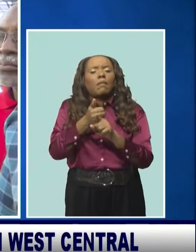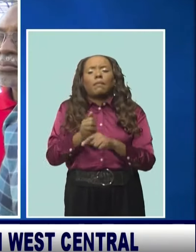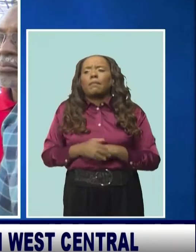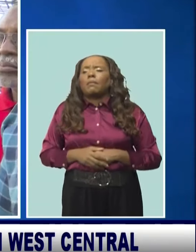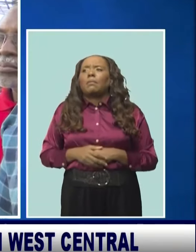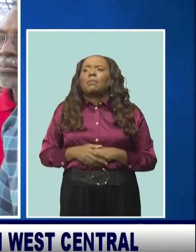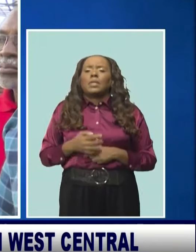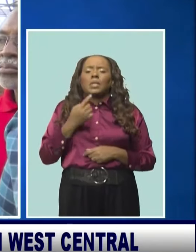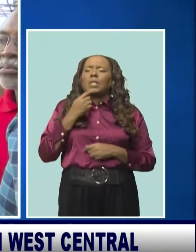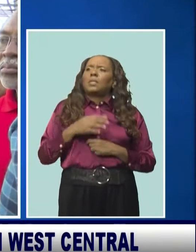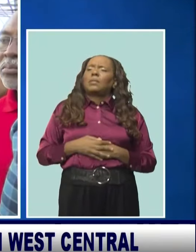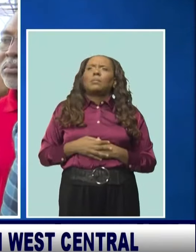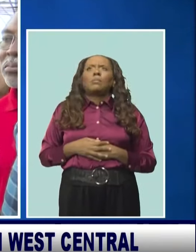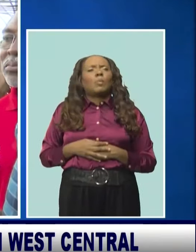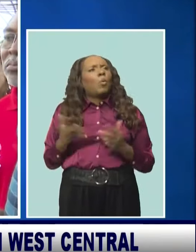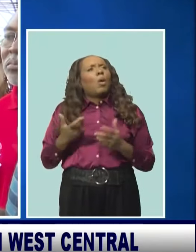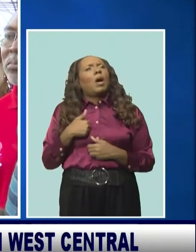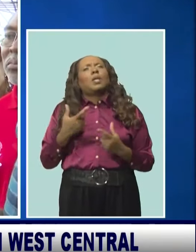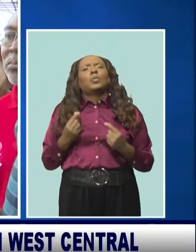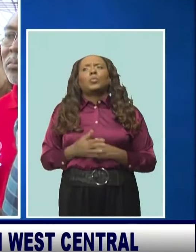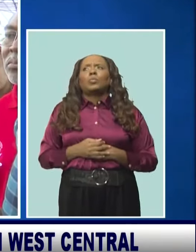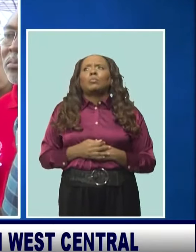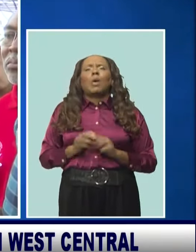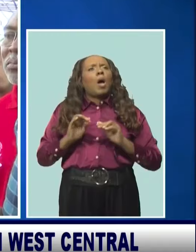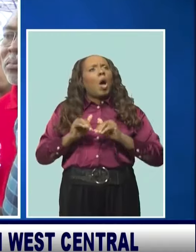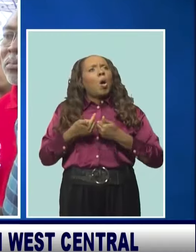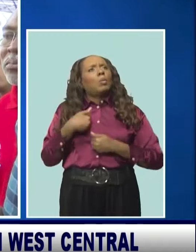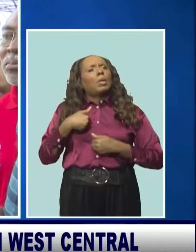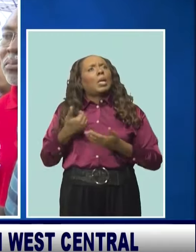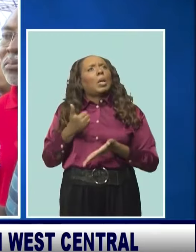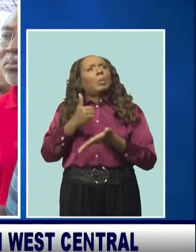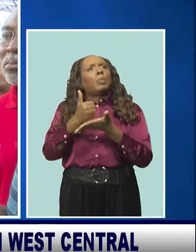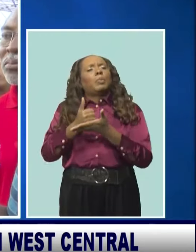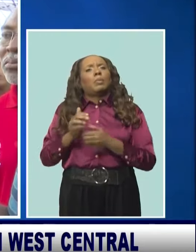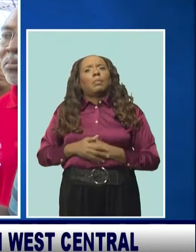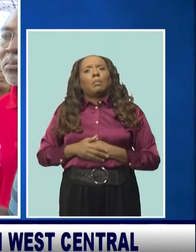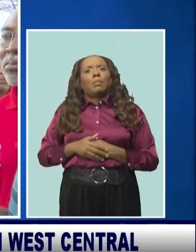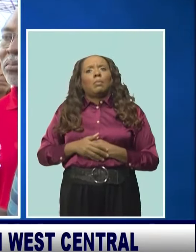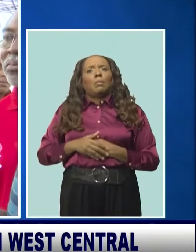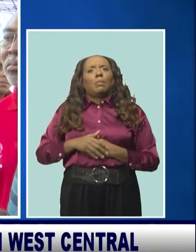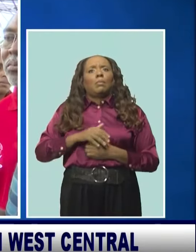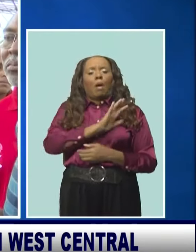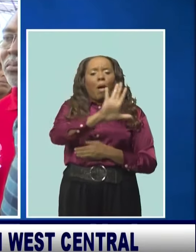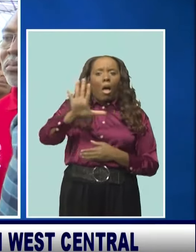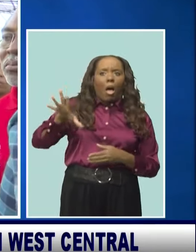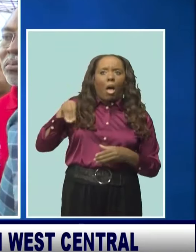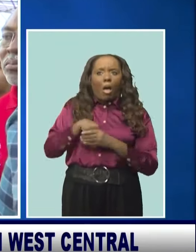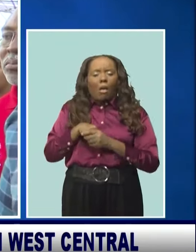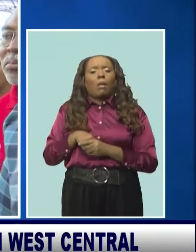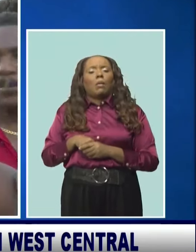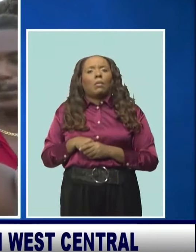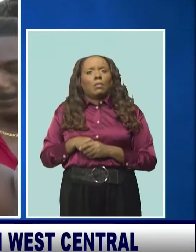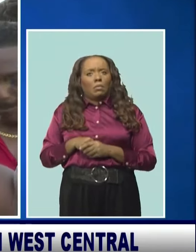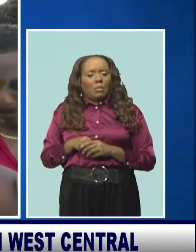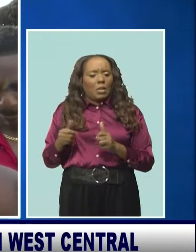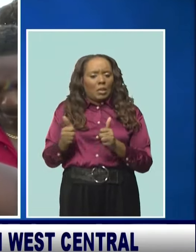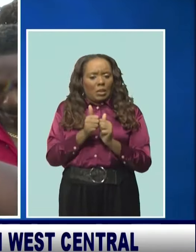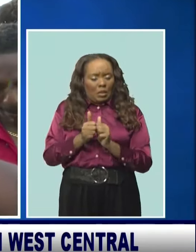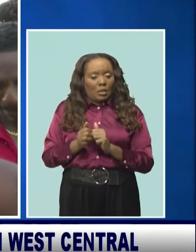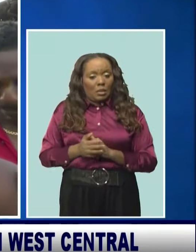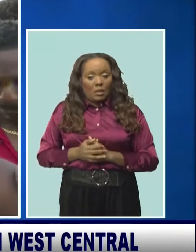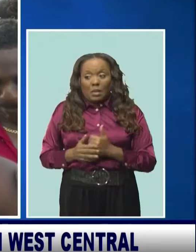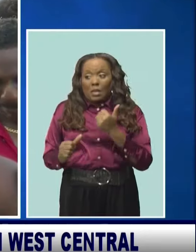alone, the government cannot do it alone. We in this together, all of we, according to Peter Ram, as the minister said.